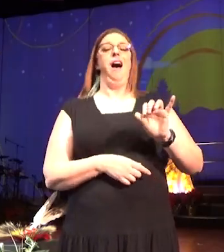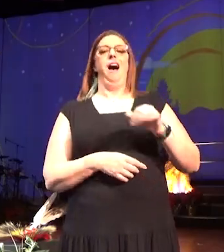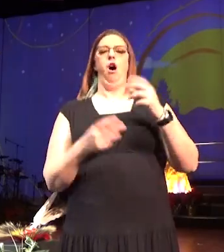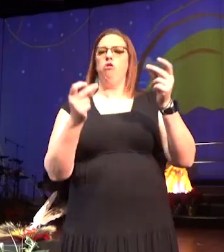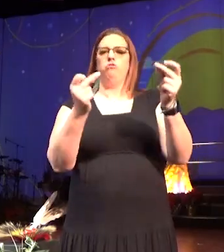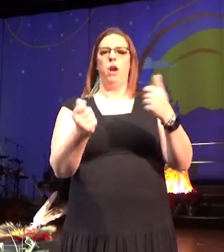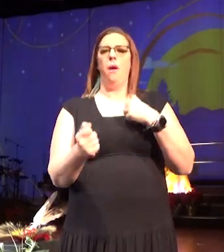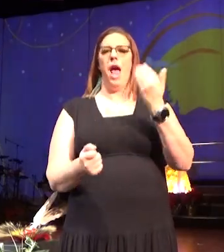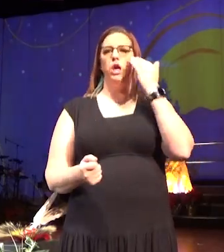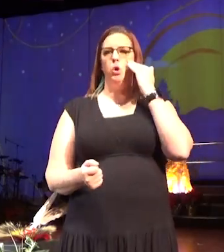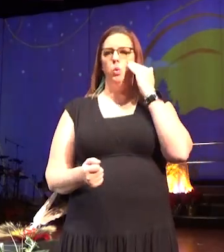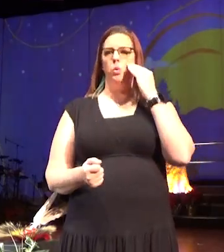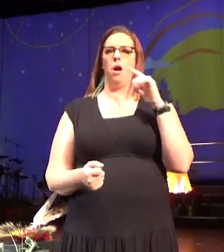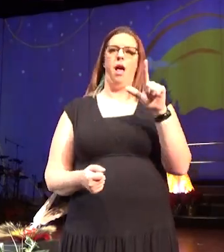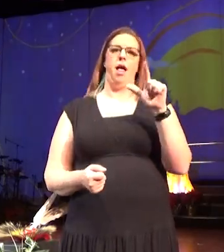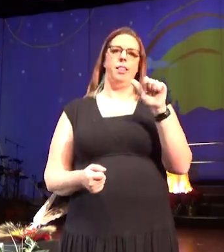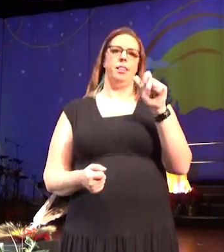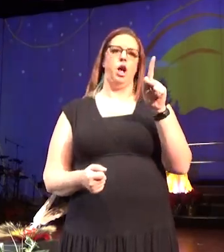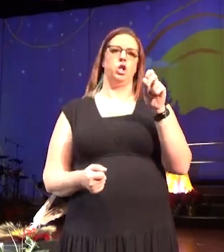Healing Center.